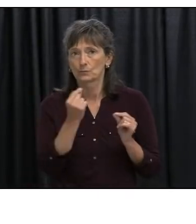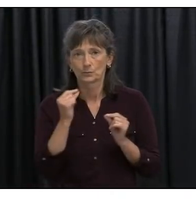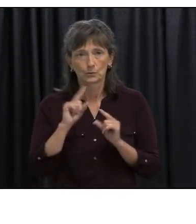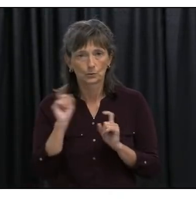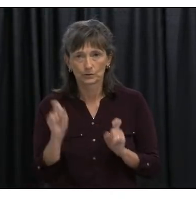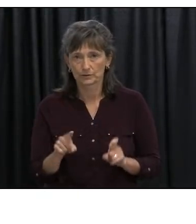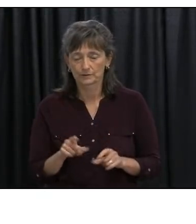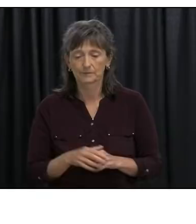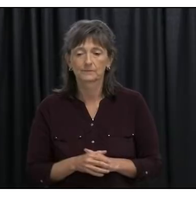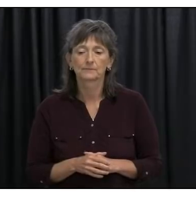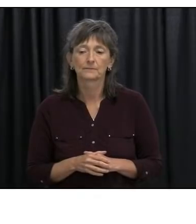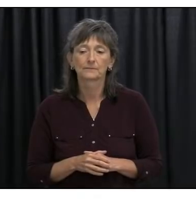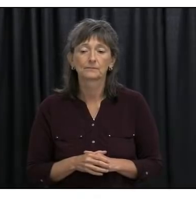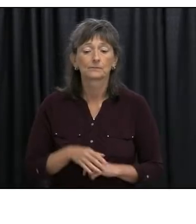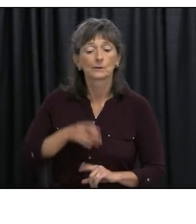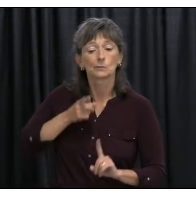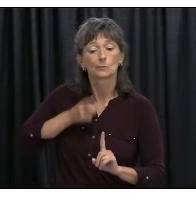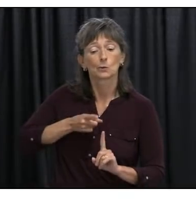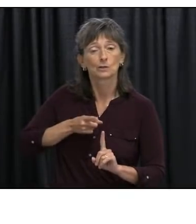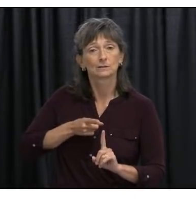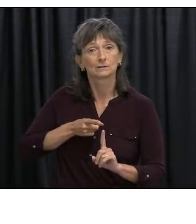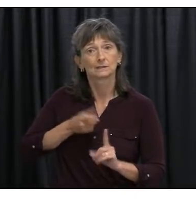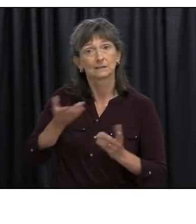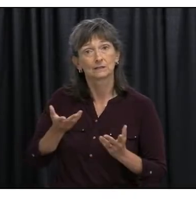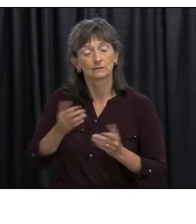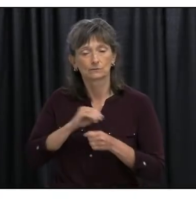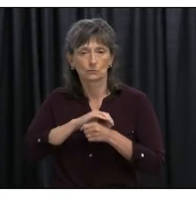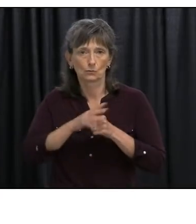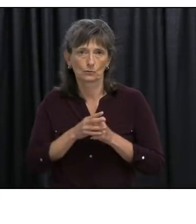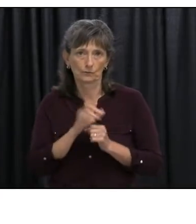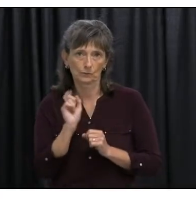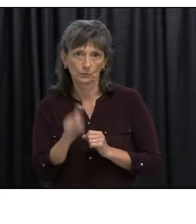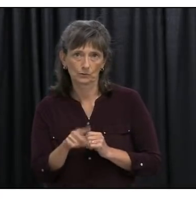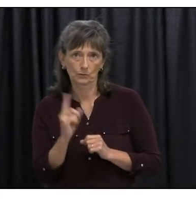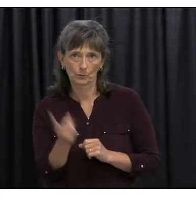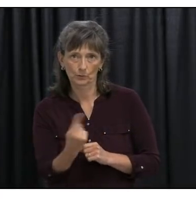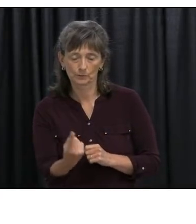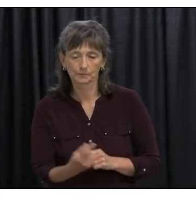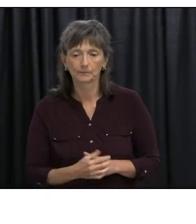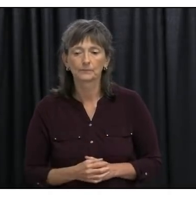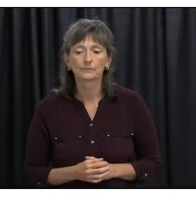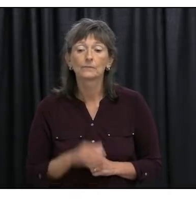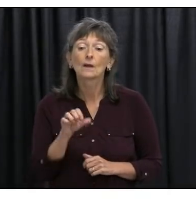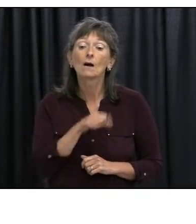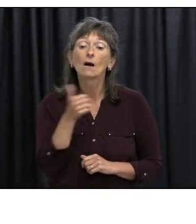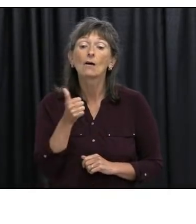questions. The purpose of these briefings is to address COVID-19 issues. All other